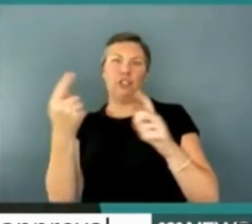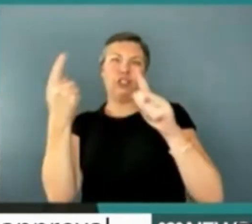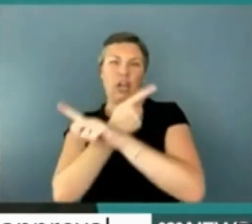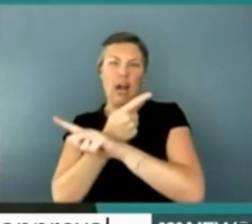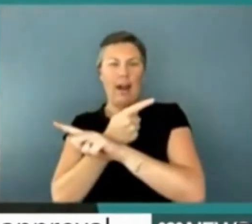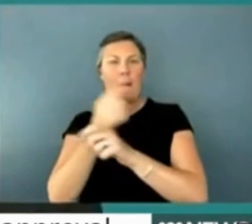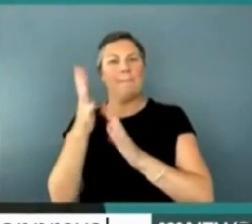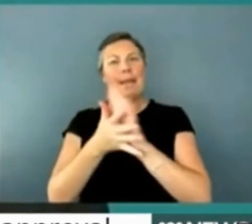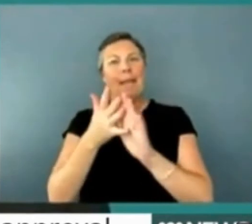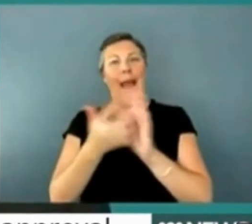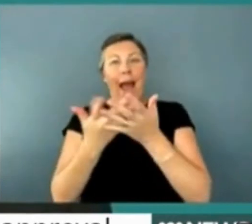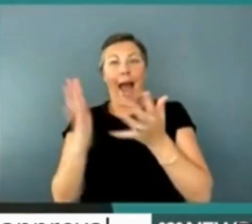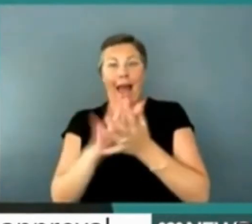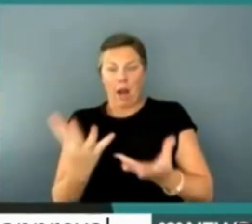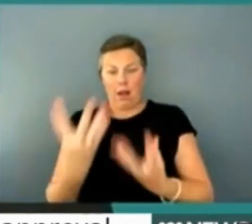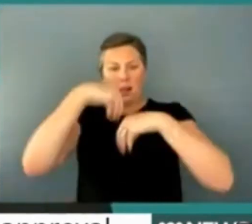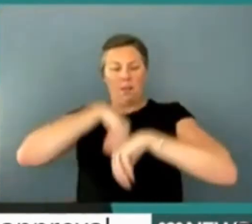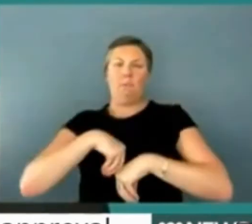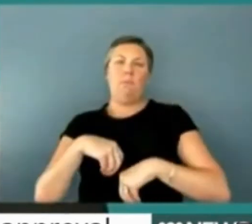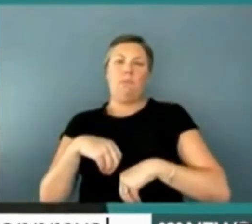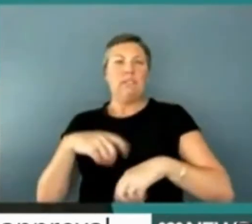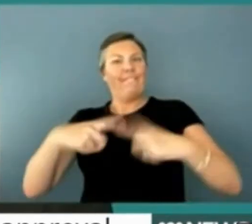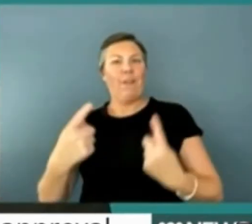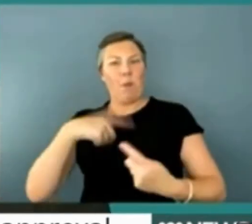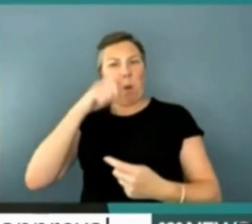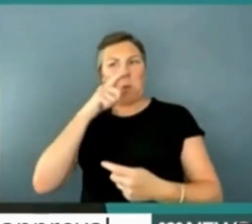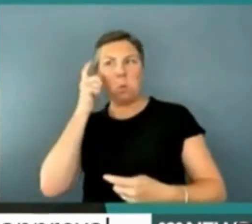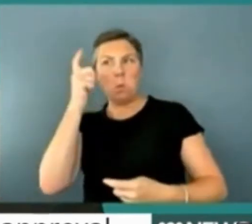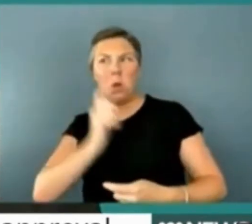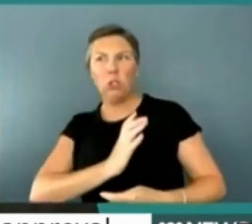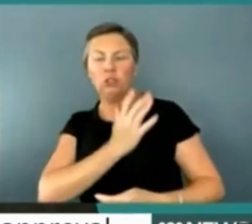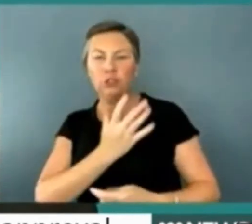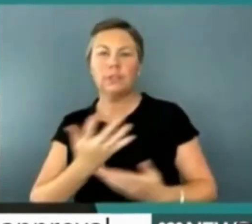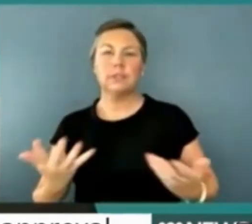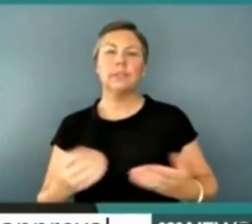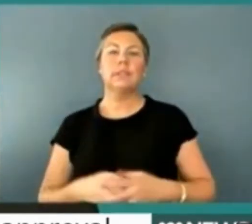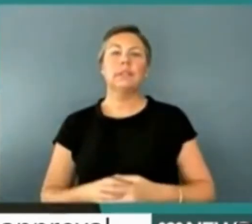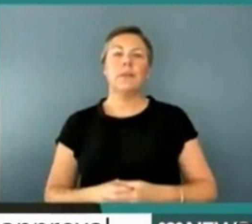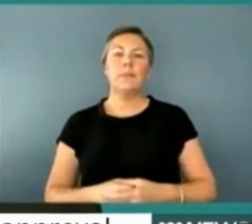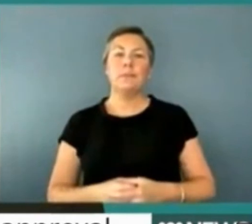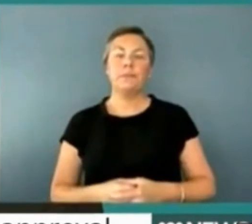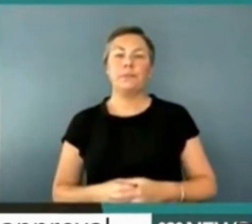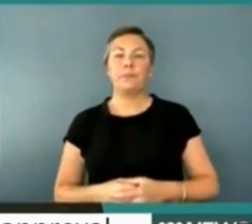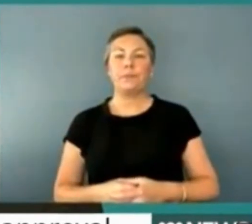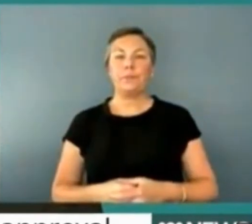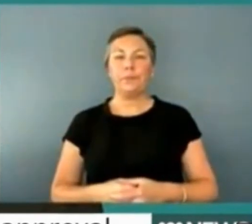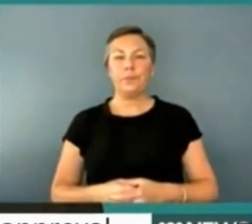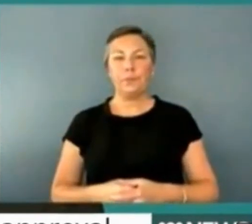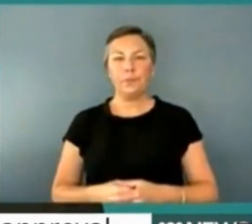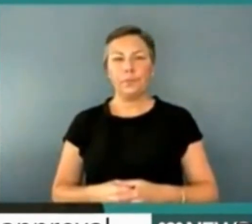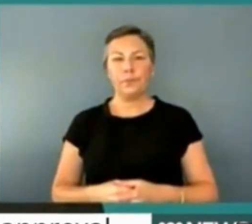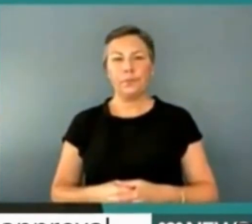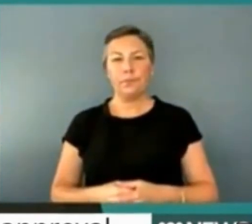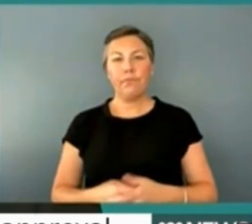something that we're looking at. In terms of why we are taking perhaps a different view of this compared with some